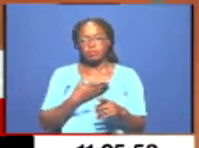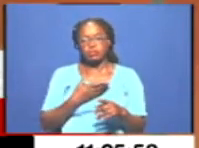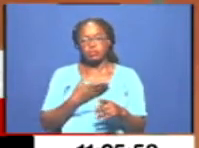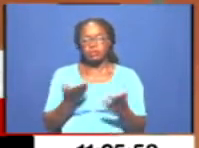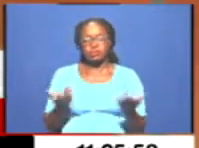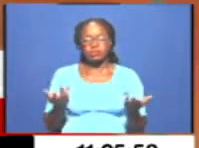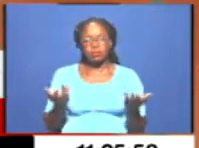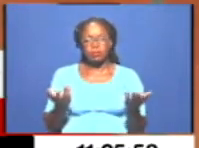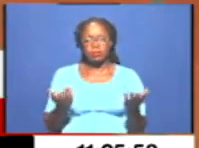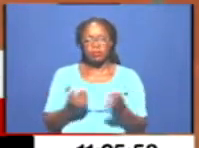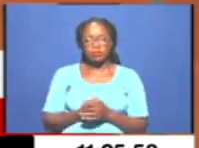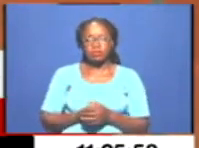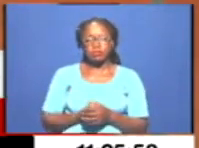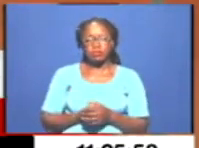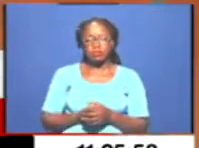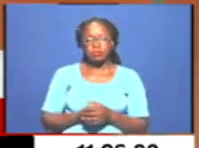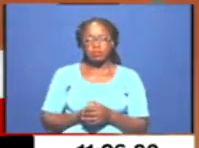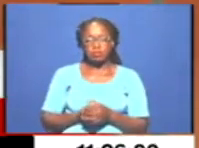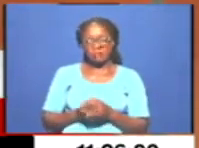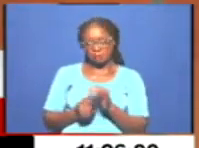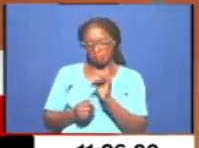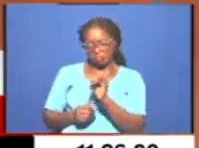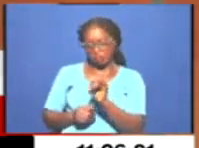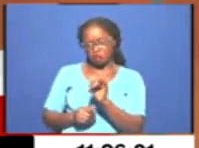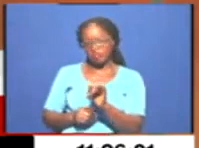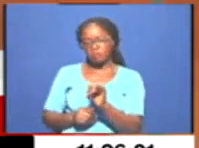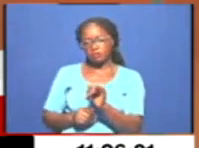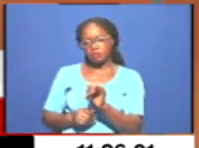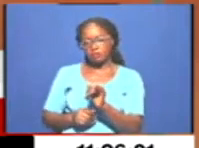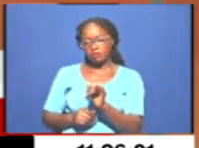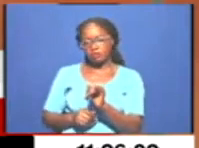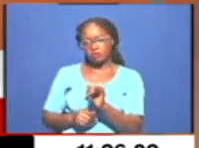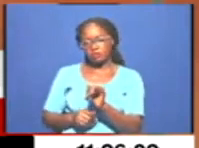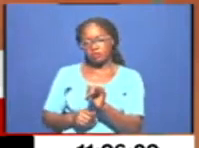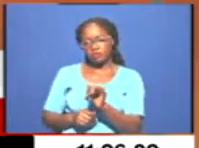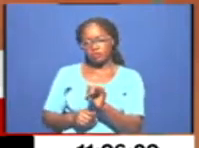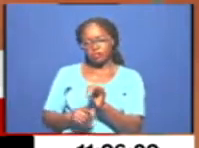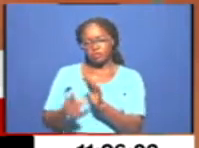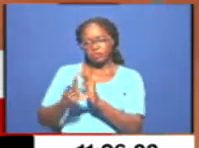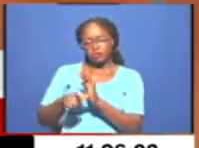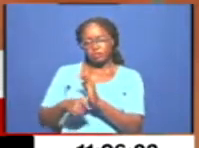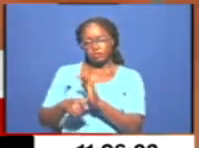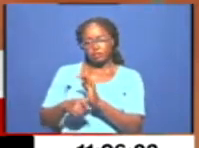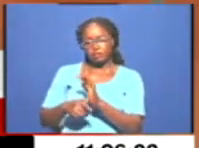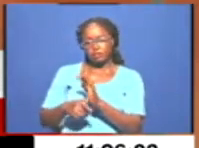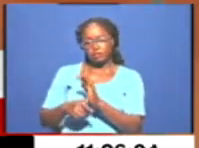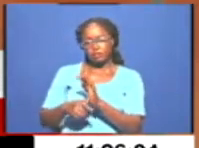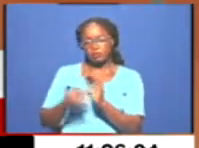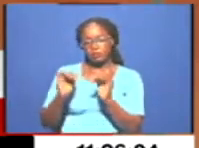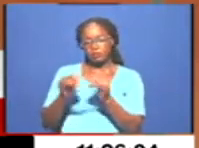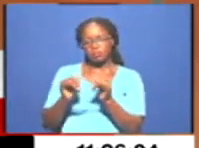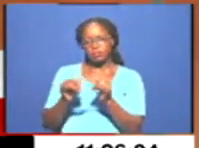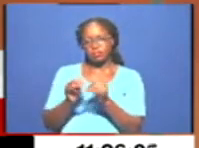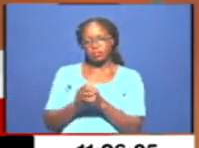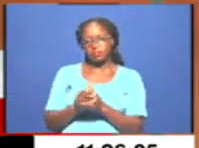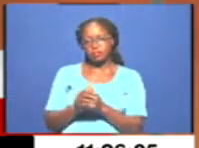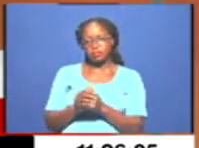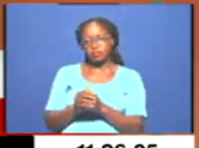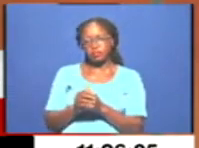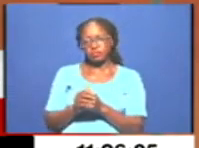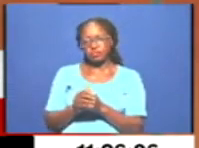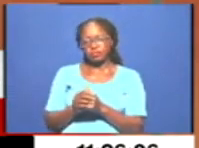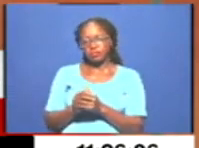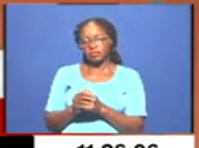And hold on for it. And this will be coming later in our bulletin, so I'll let that one pass.